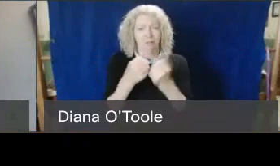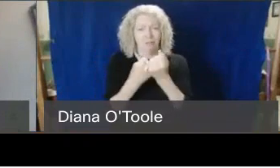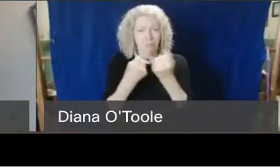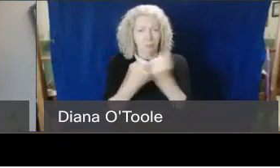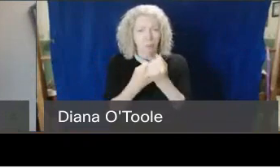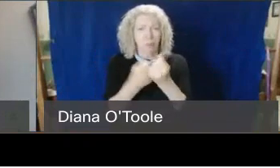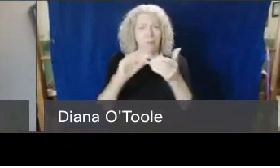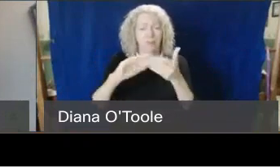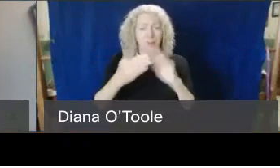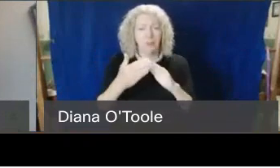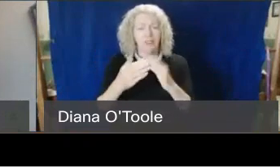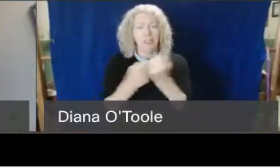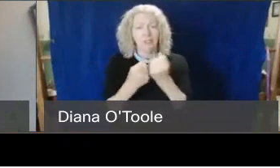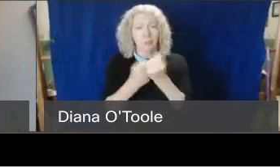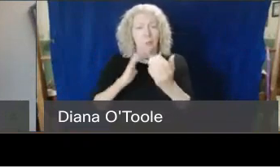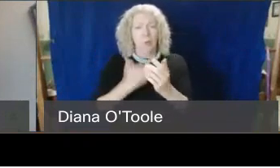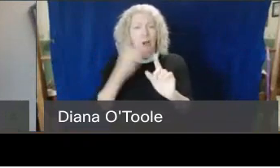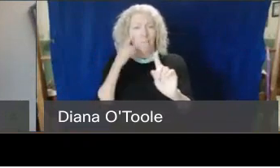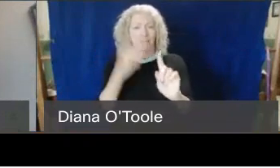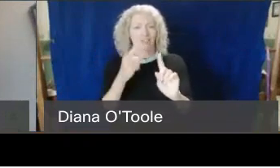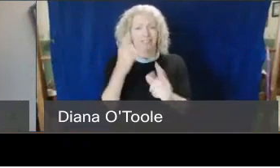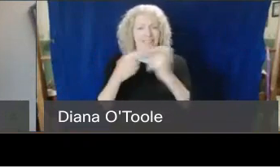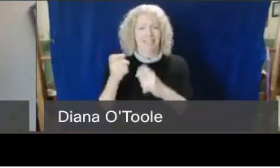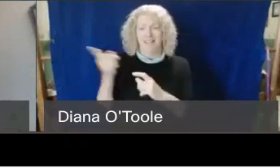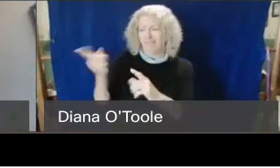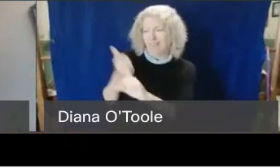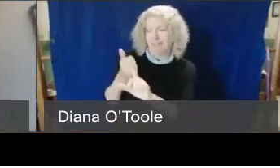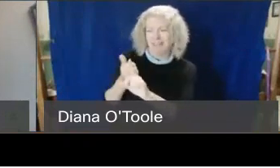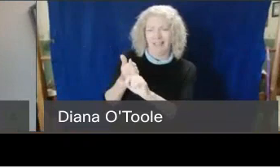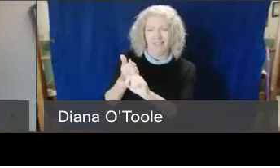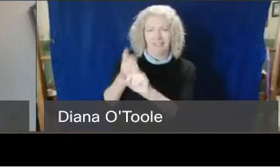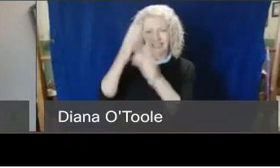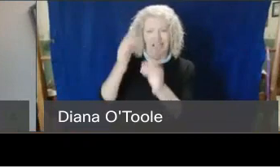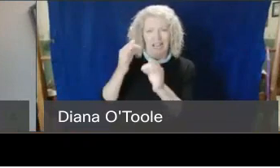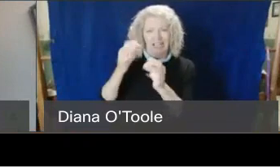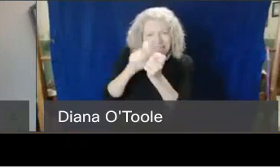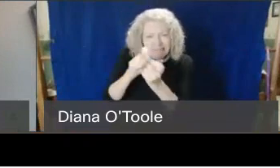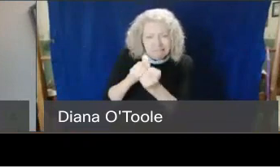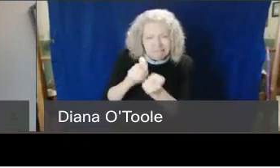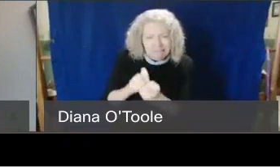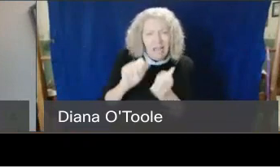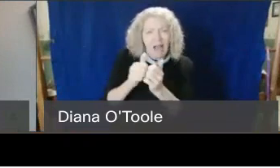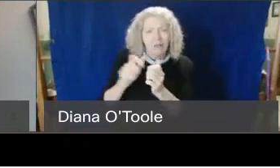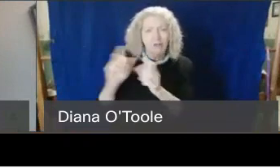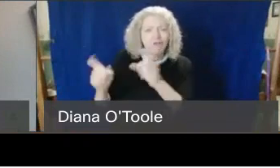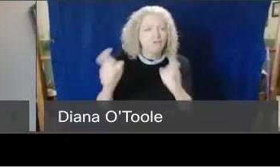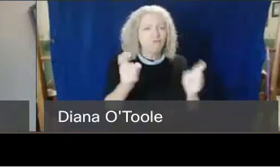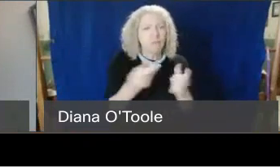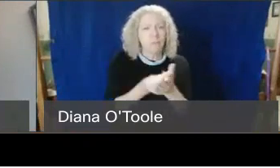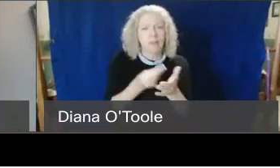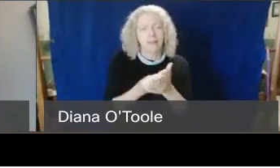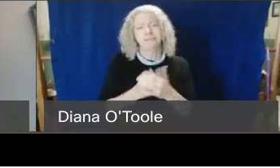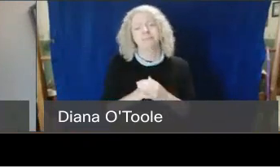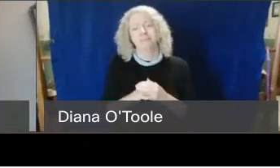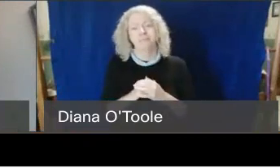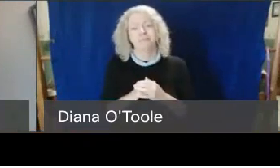mission, instead of deciding this level of detail for us. So in addition to the emergency grants, we're also